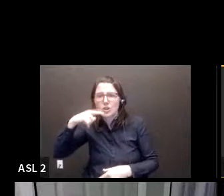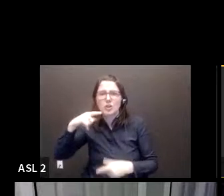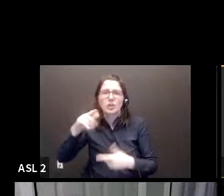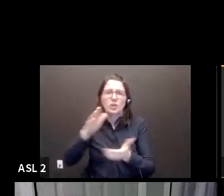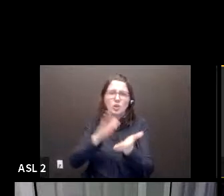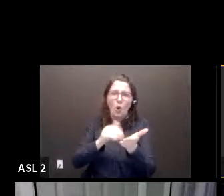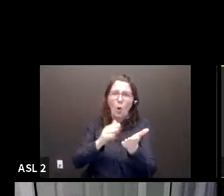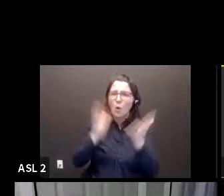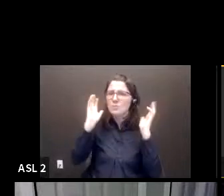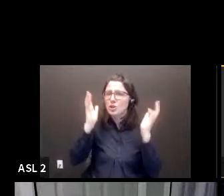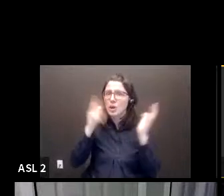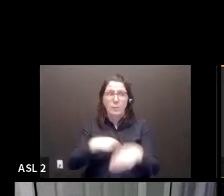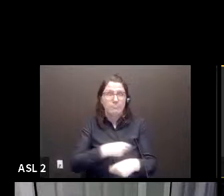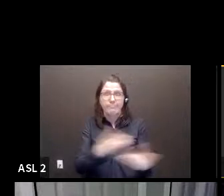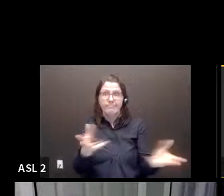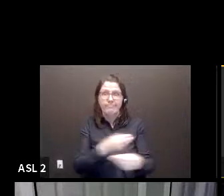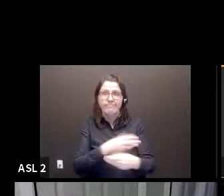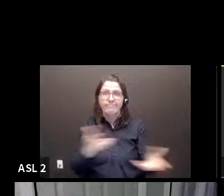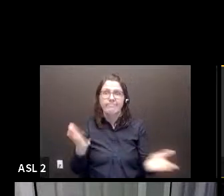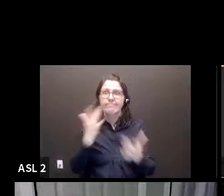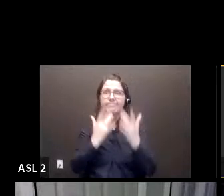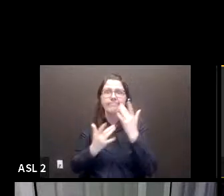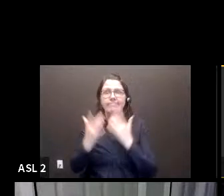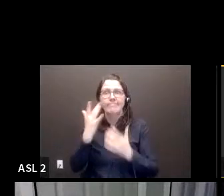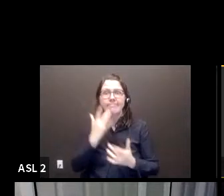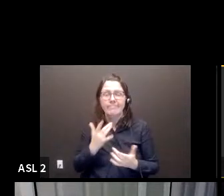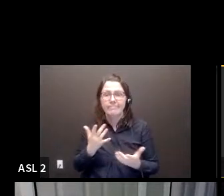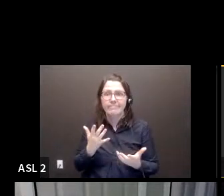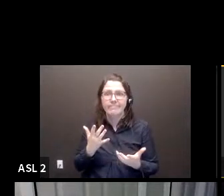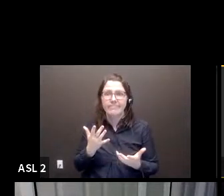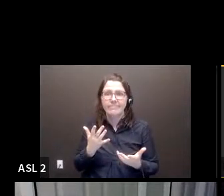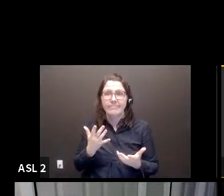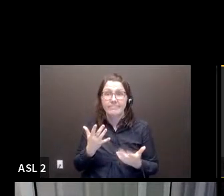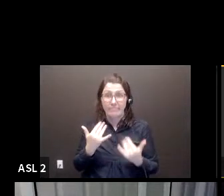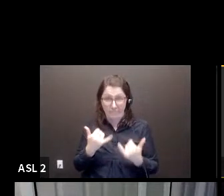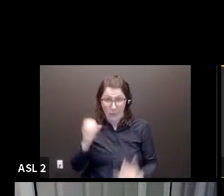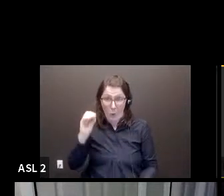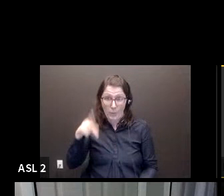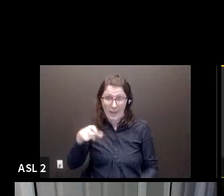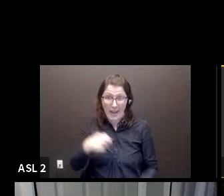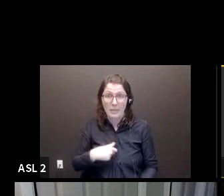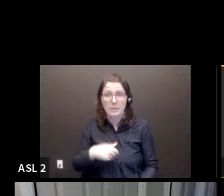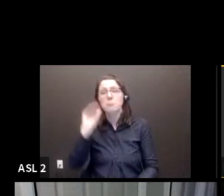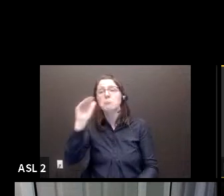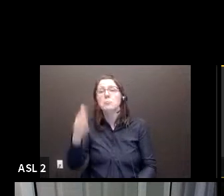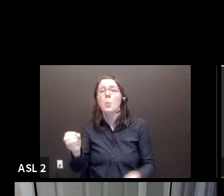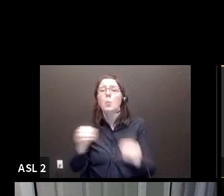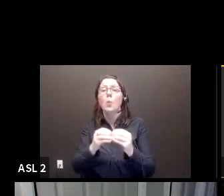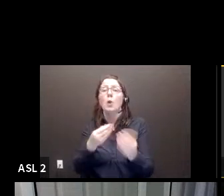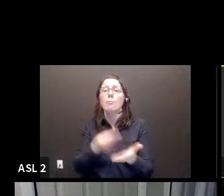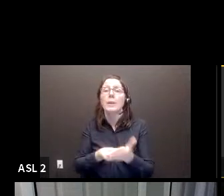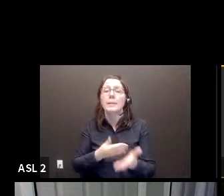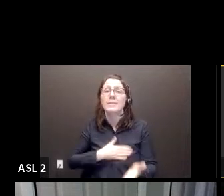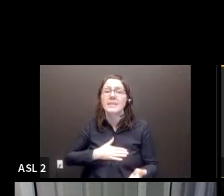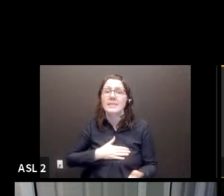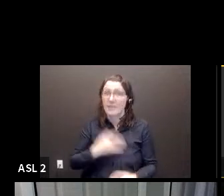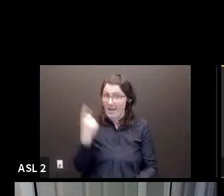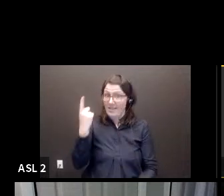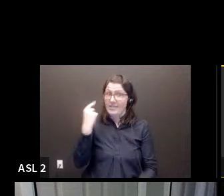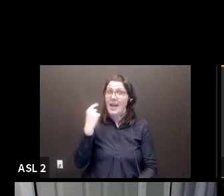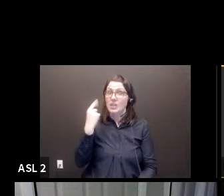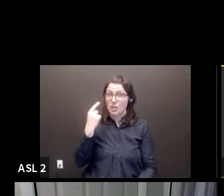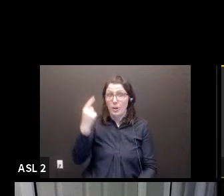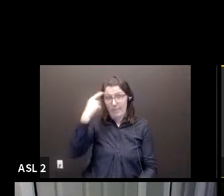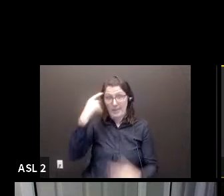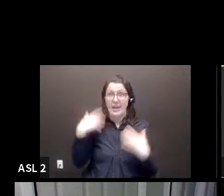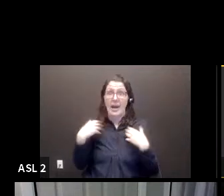while this is happening ops is asking for more money so last year they were granted 1.5 million dollars into their mental health strategy and a question i